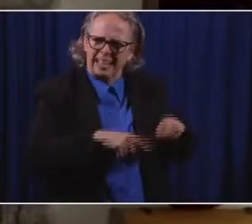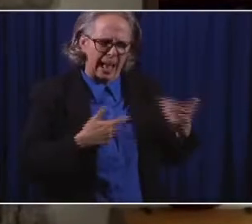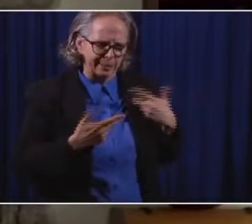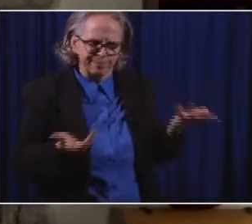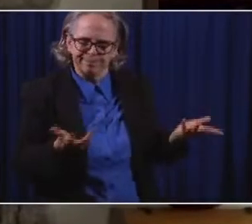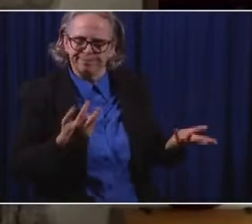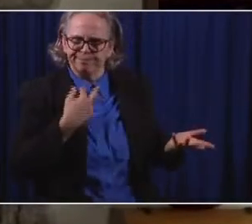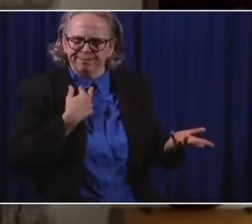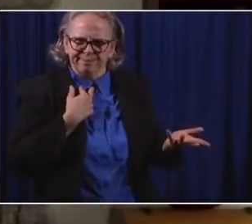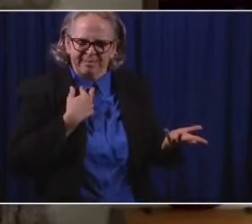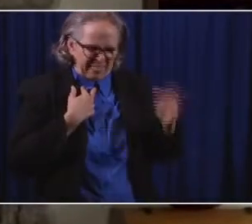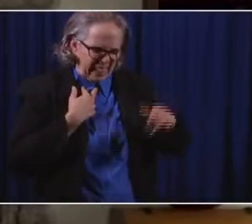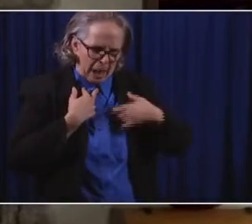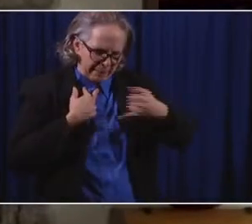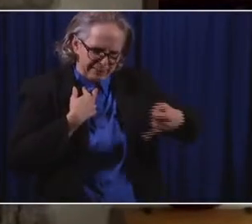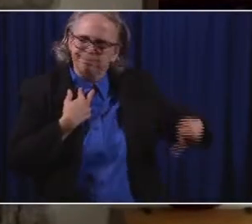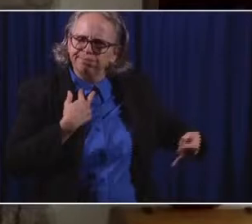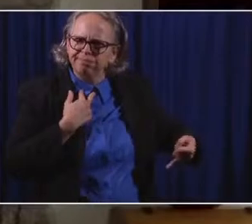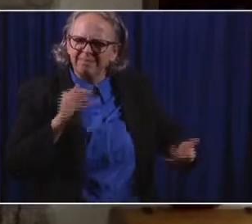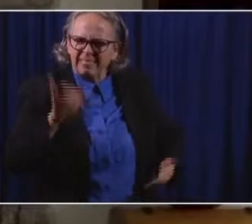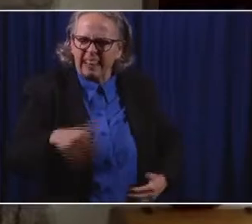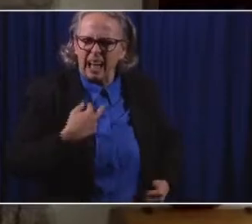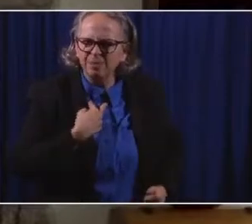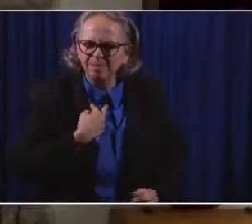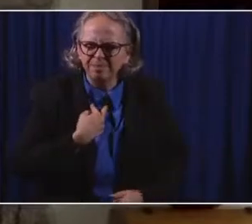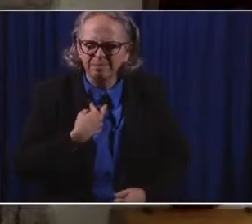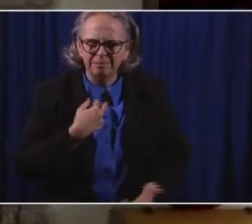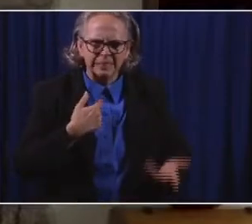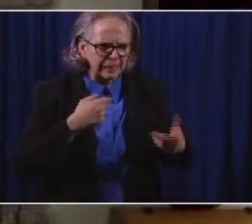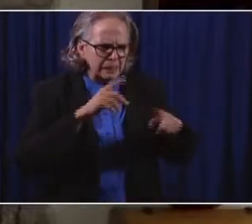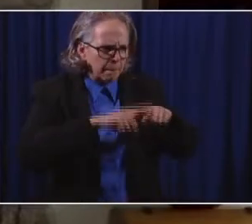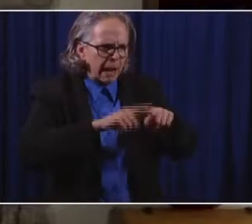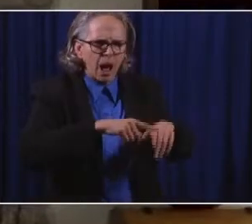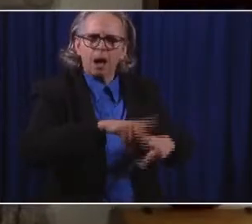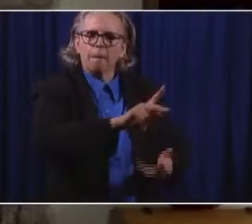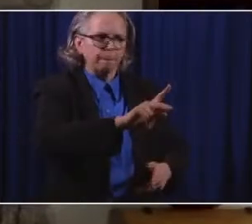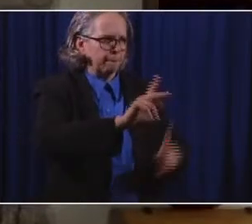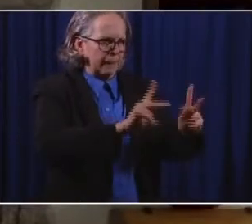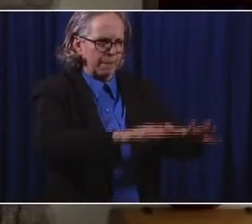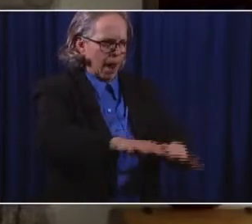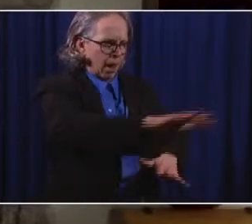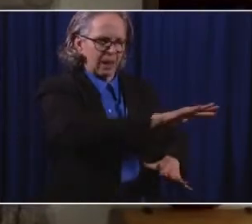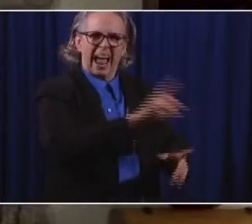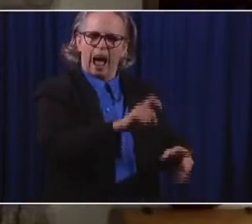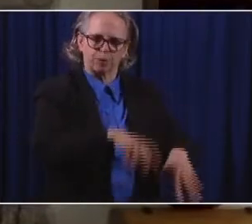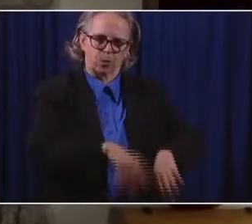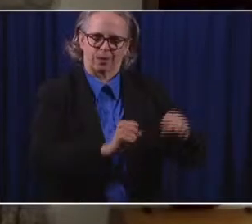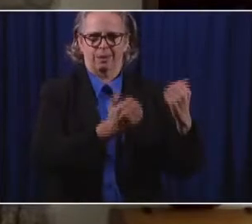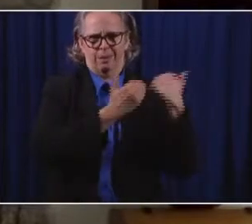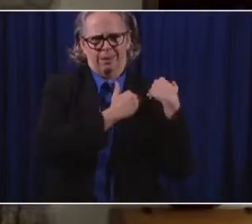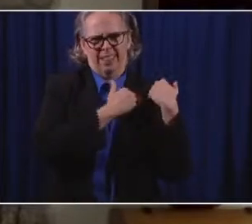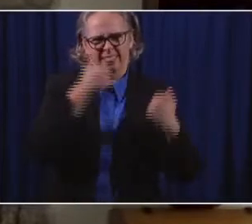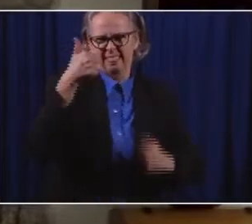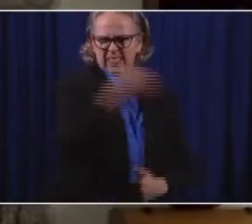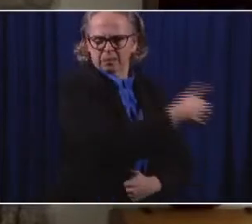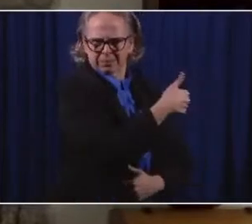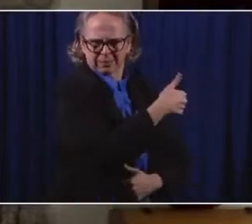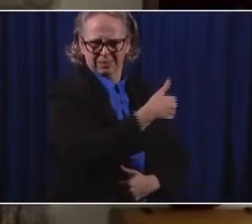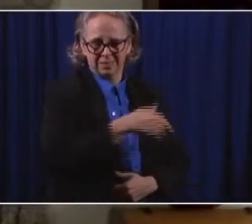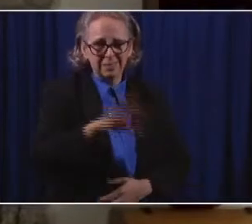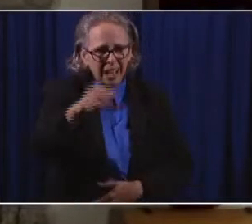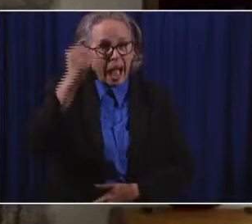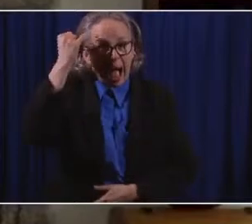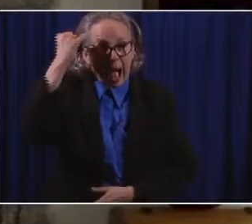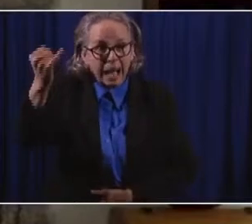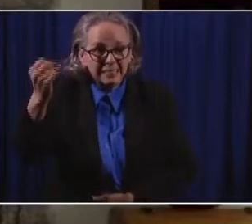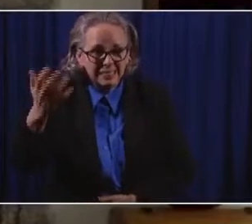personal responsibility has got to come in. And that's what will really make the difference. But no, I'm not taking anything off the table. We'll do what we have to